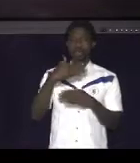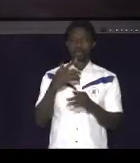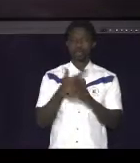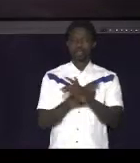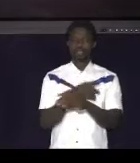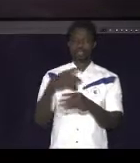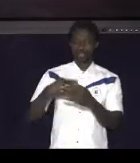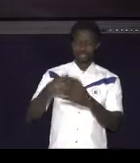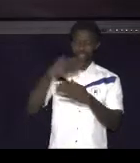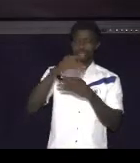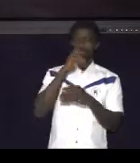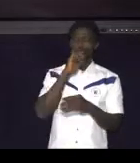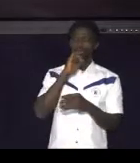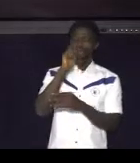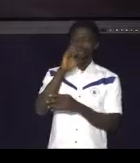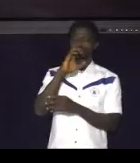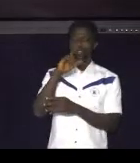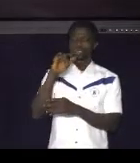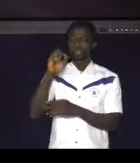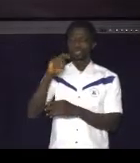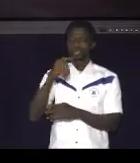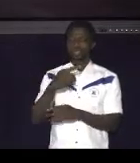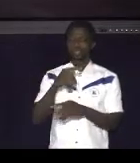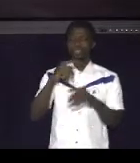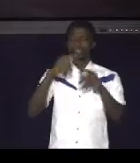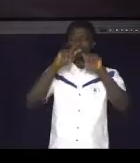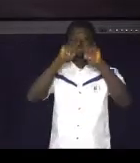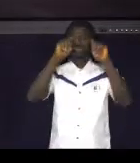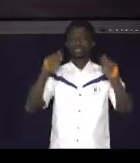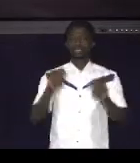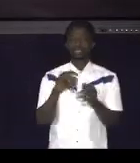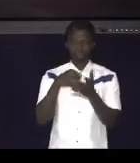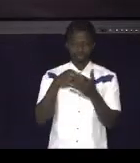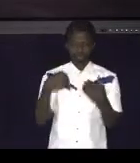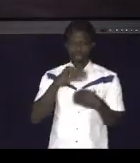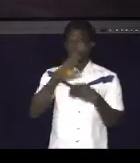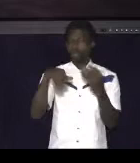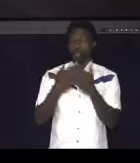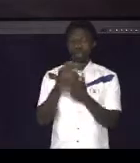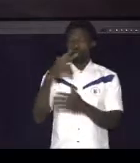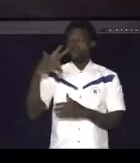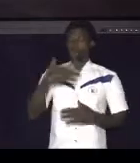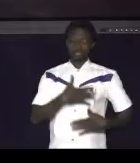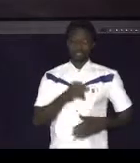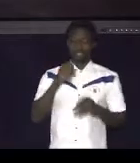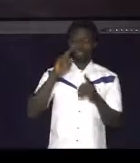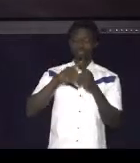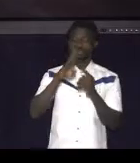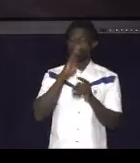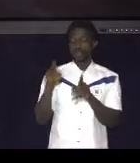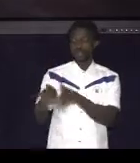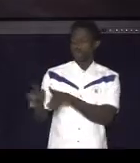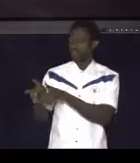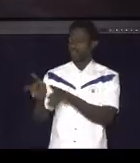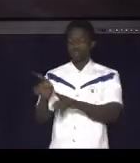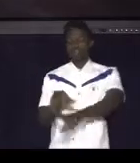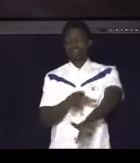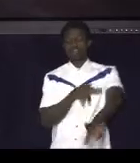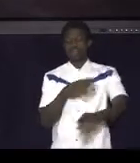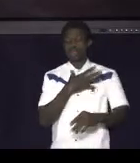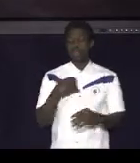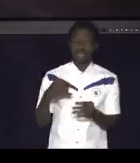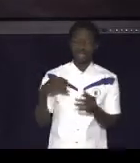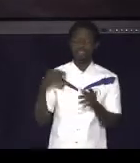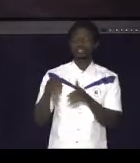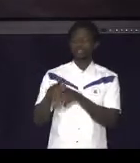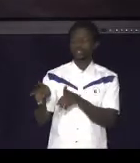scalene triangle. The scalene triangle has all the 3 sides to be of different length, and all the 3 angles will also be